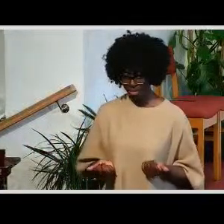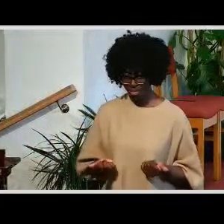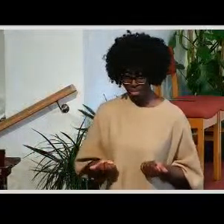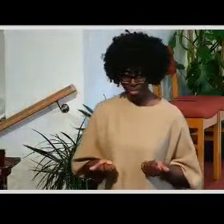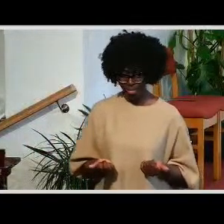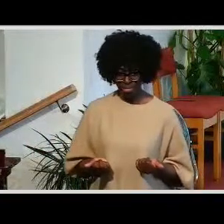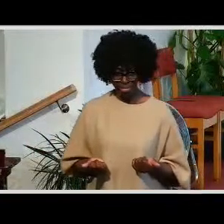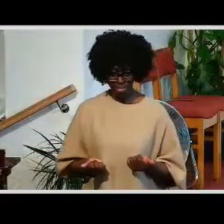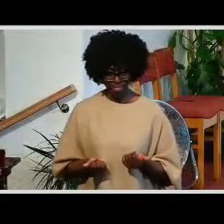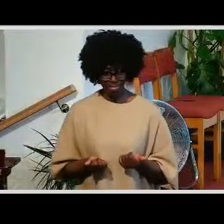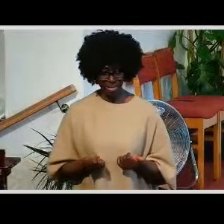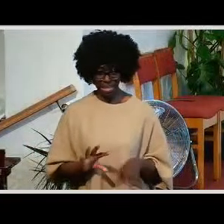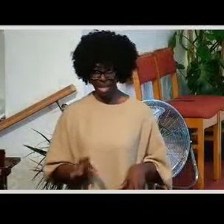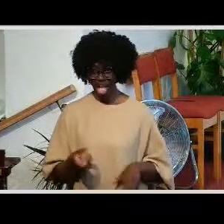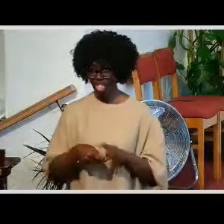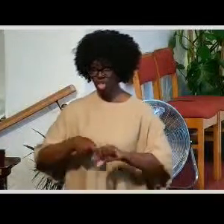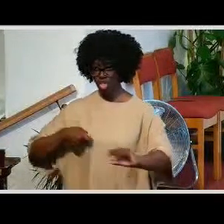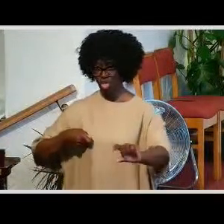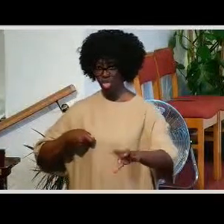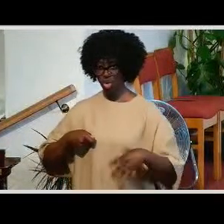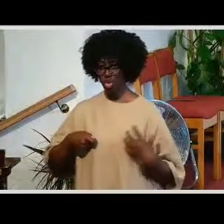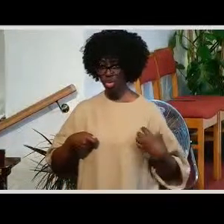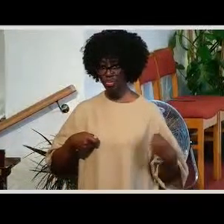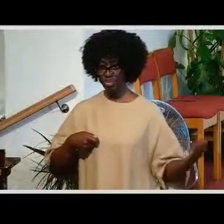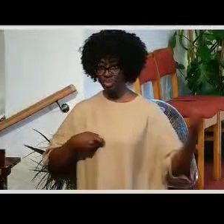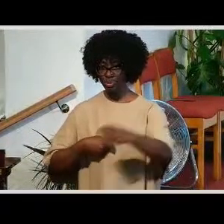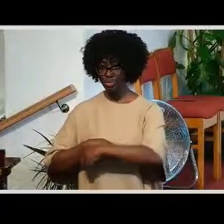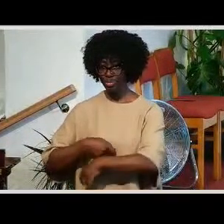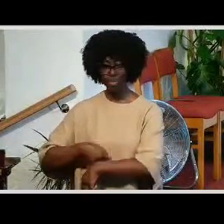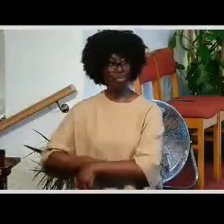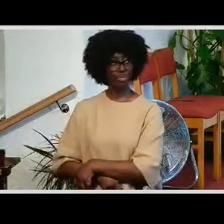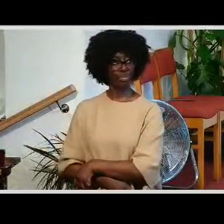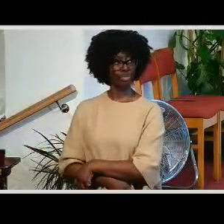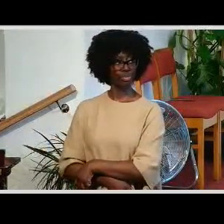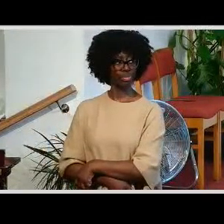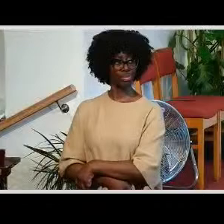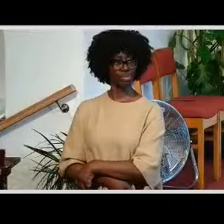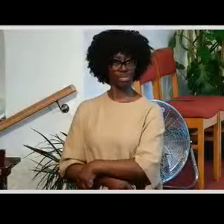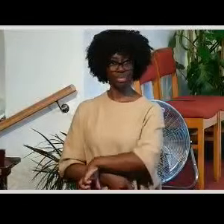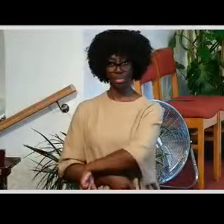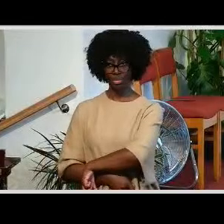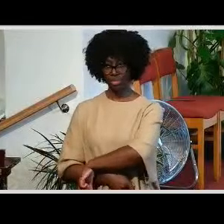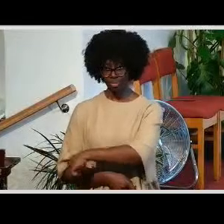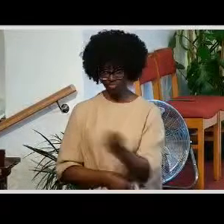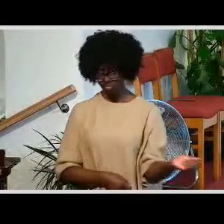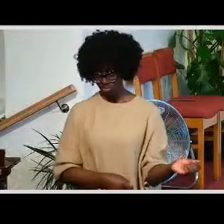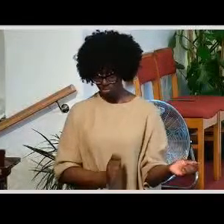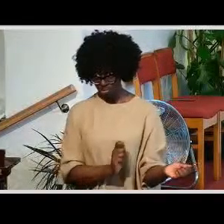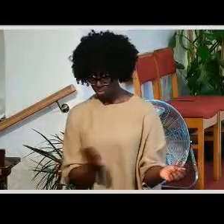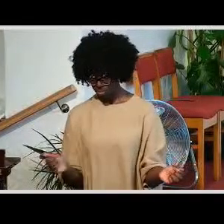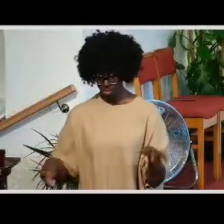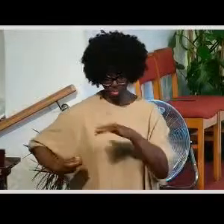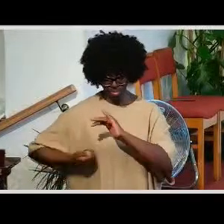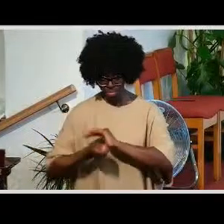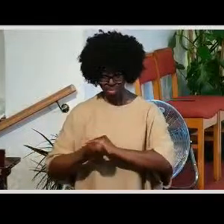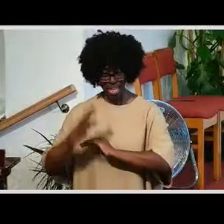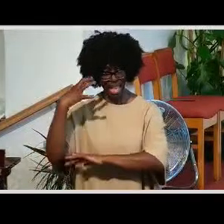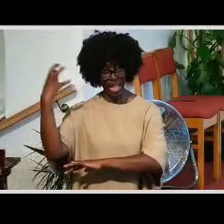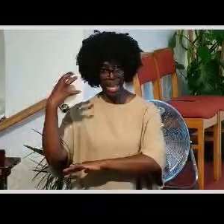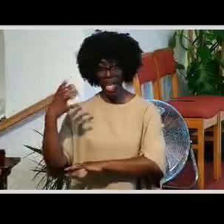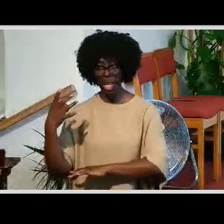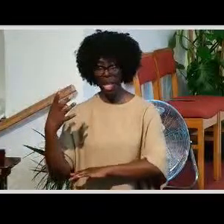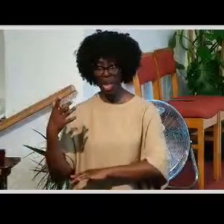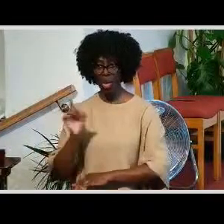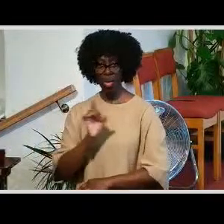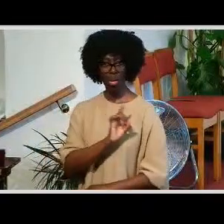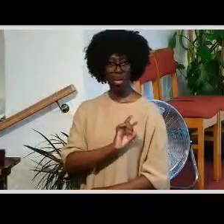coat, and was able to use the sword to kill the king, because the